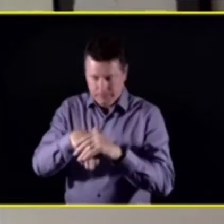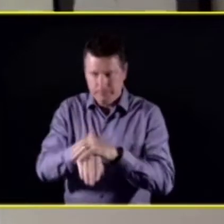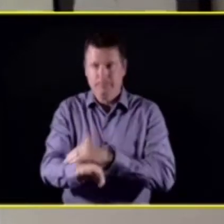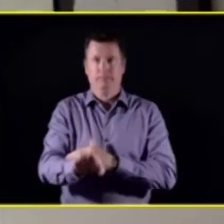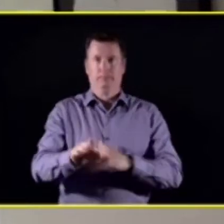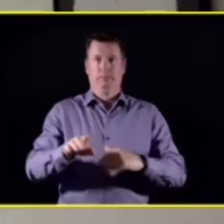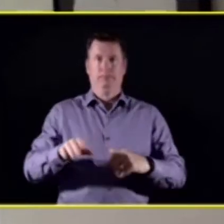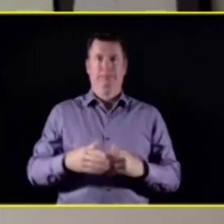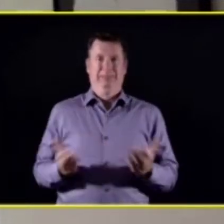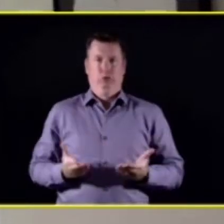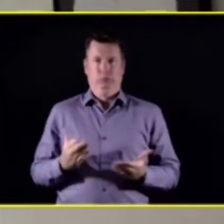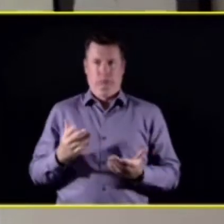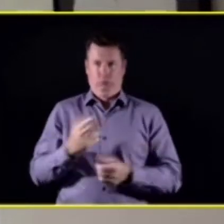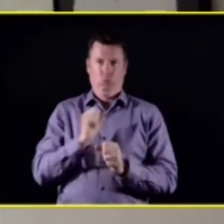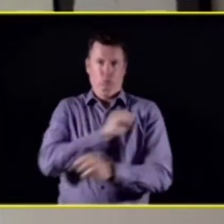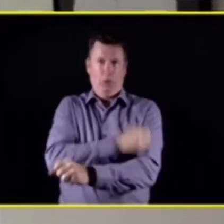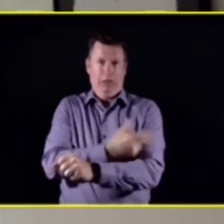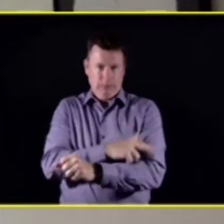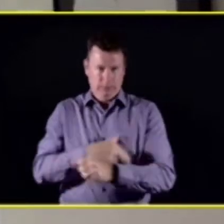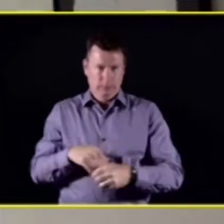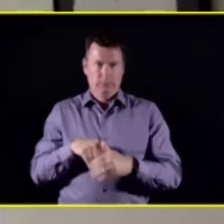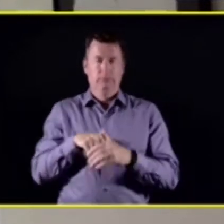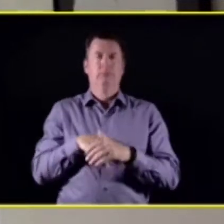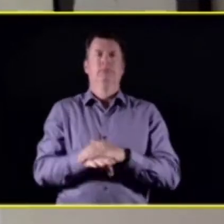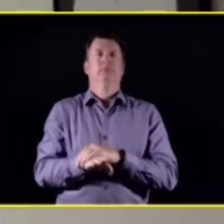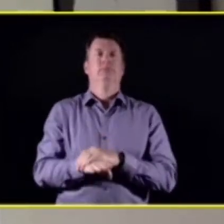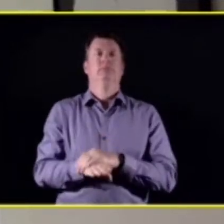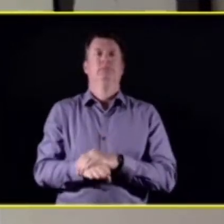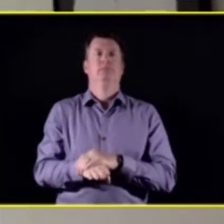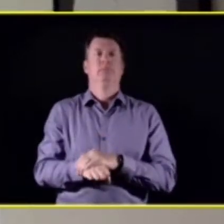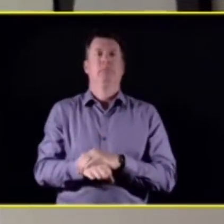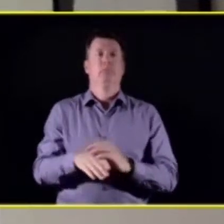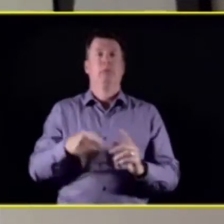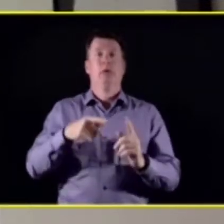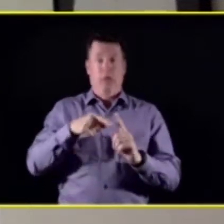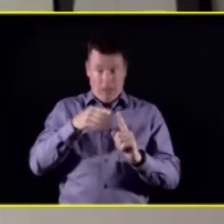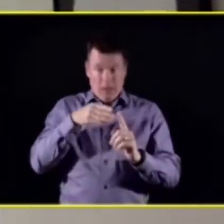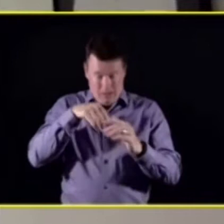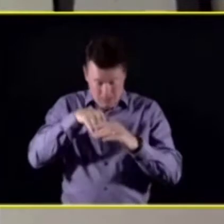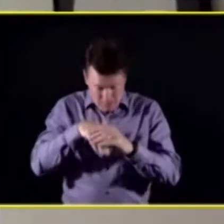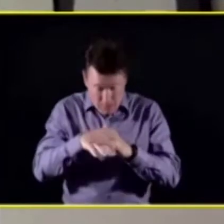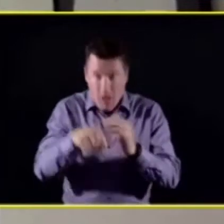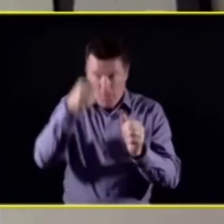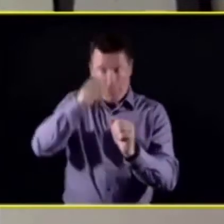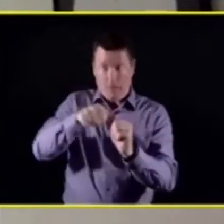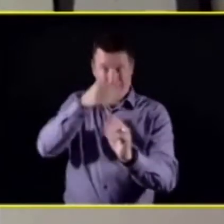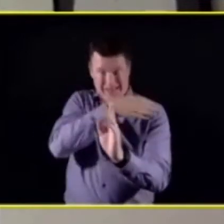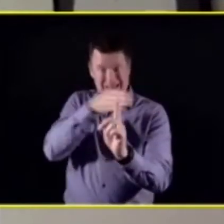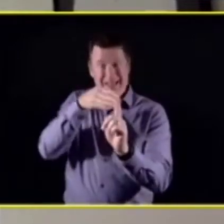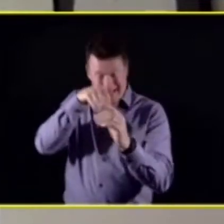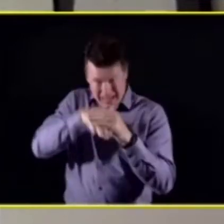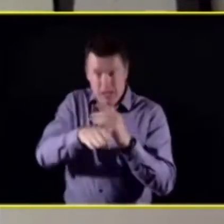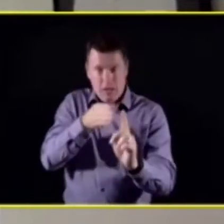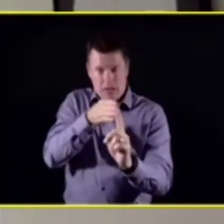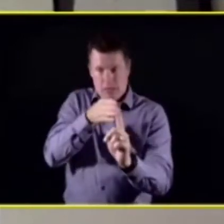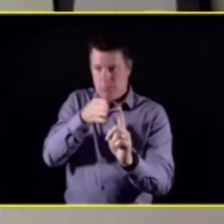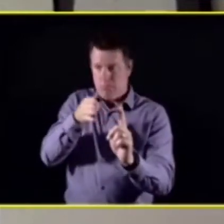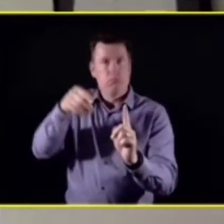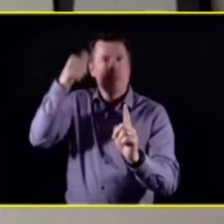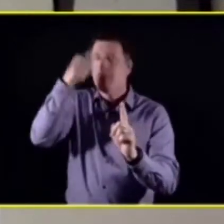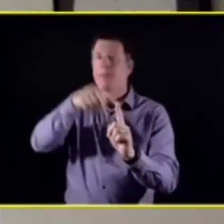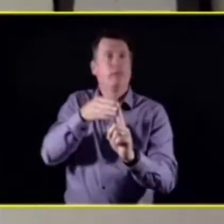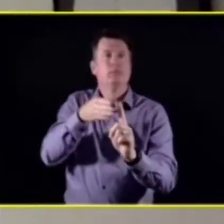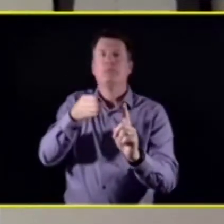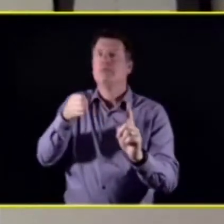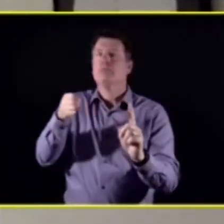was up out of intensive care, I have no recollection of my time in intensive care at